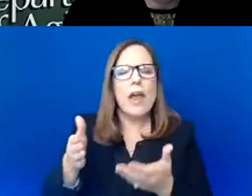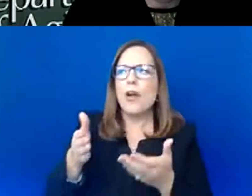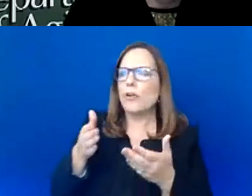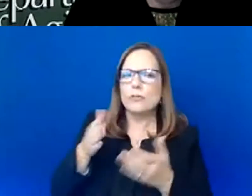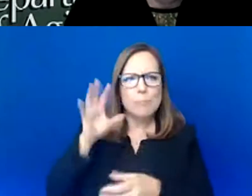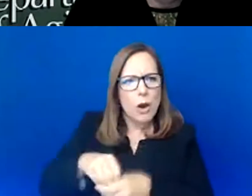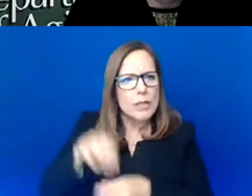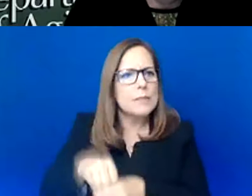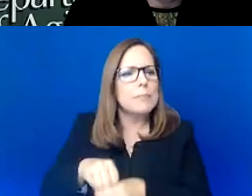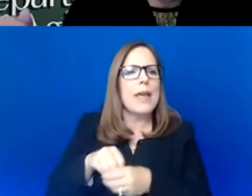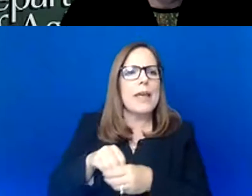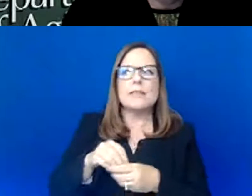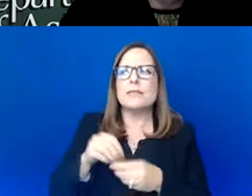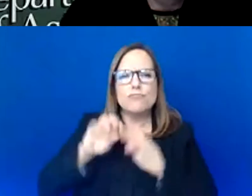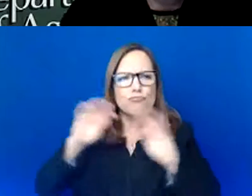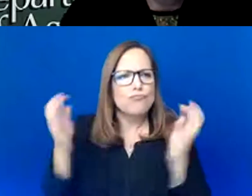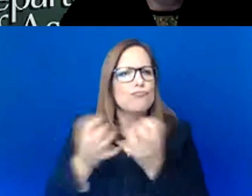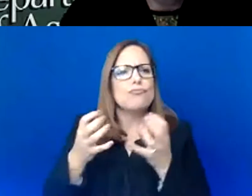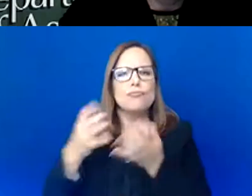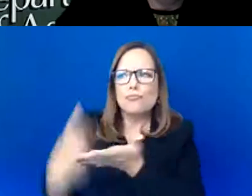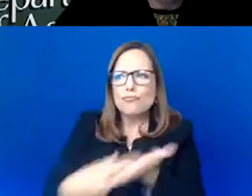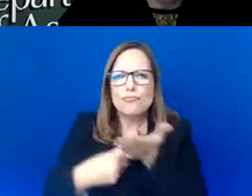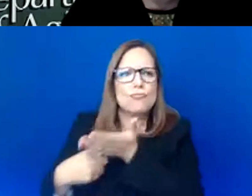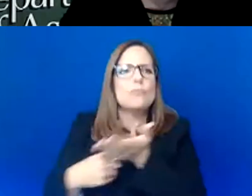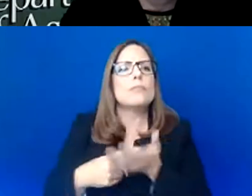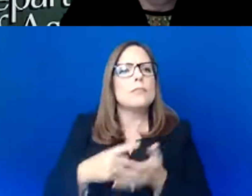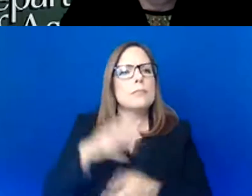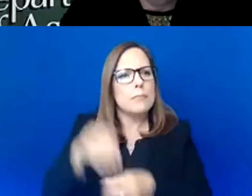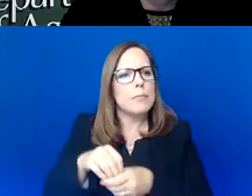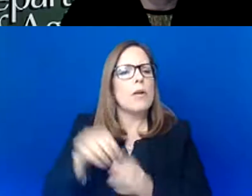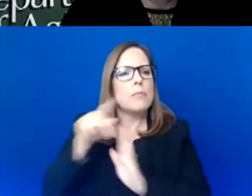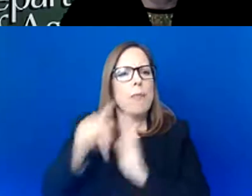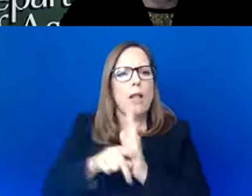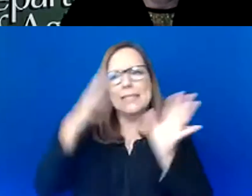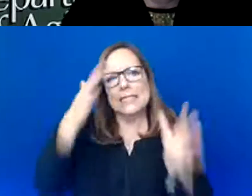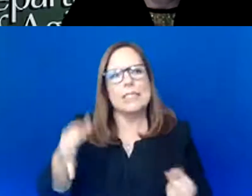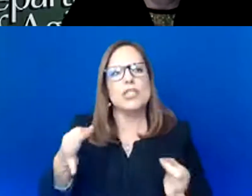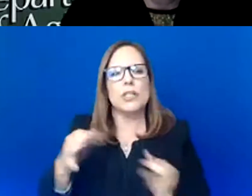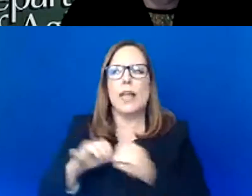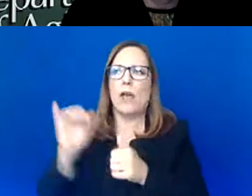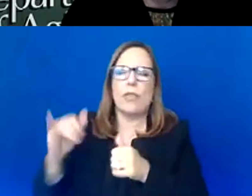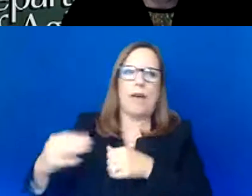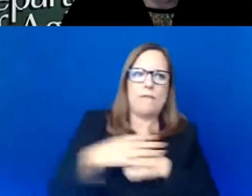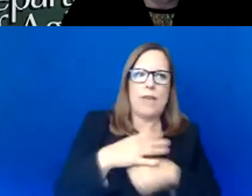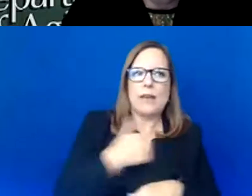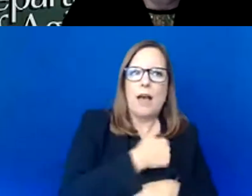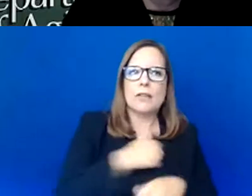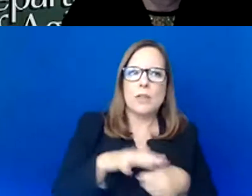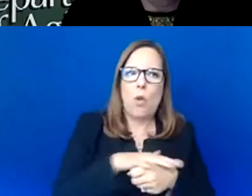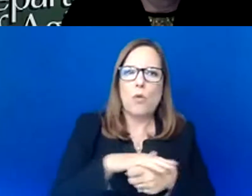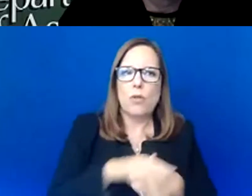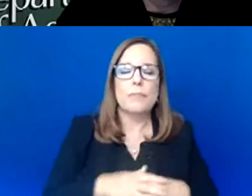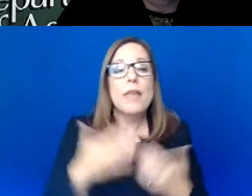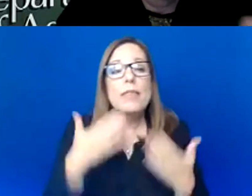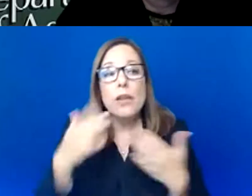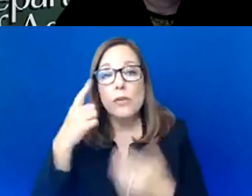tables in order for those policy decisions to be effective at the local level. So I thank you for the opportunity, and I look